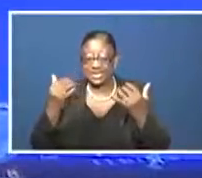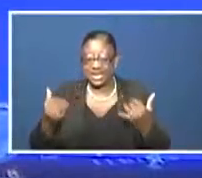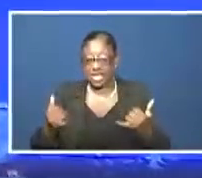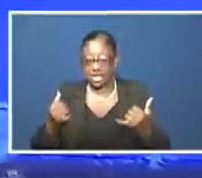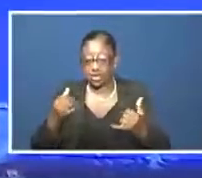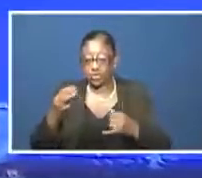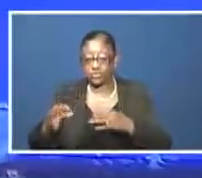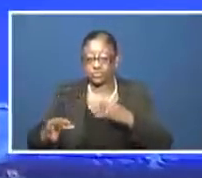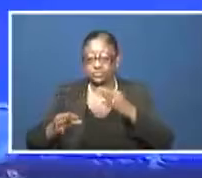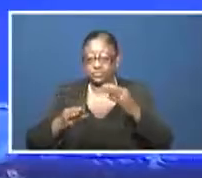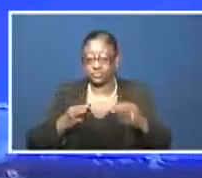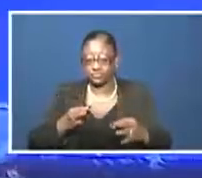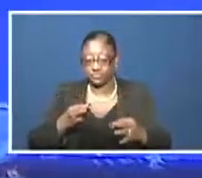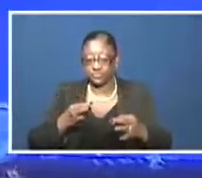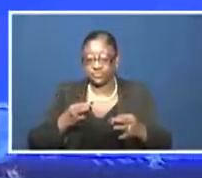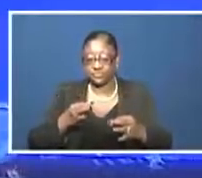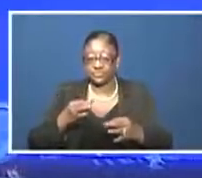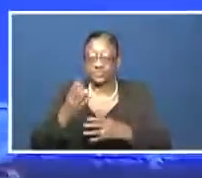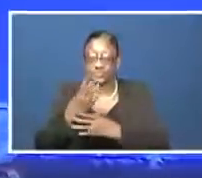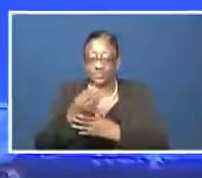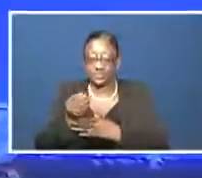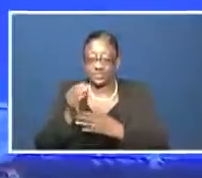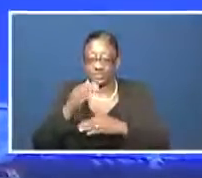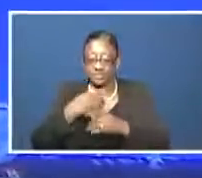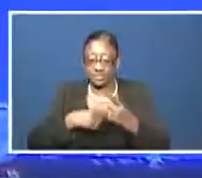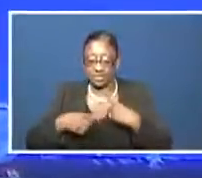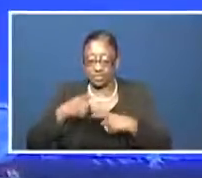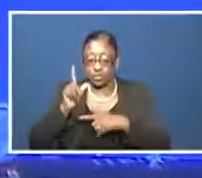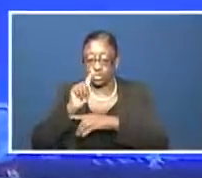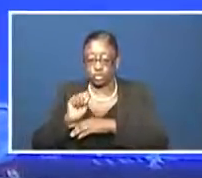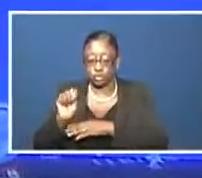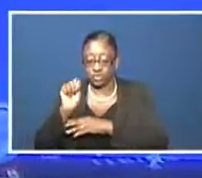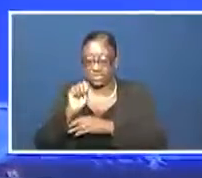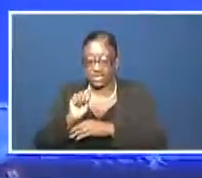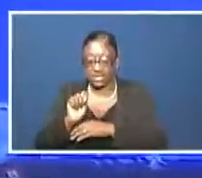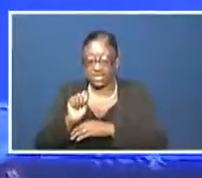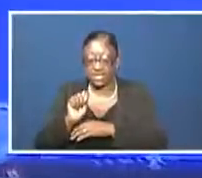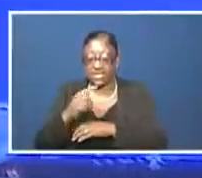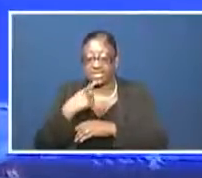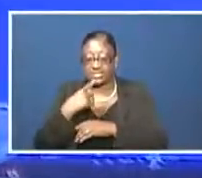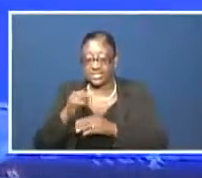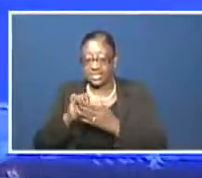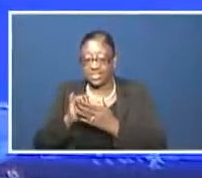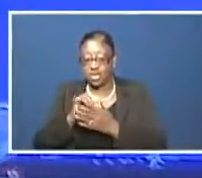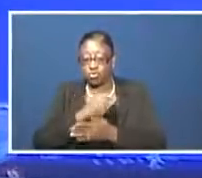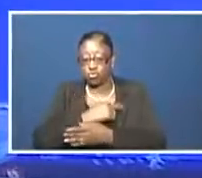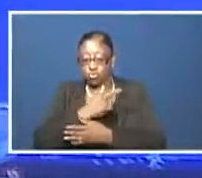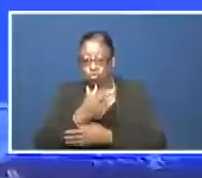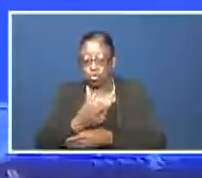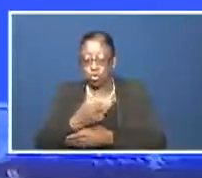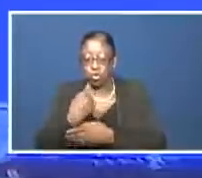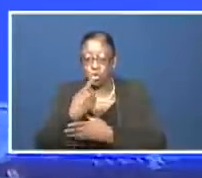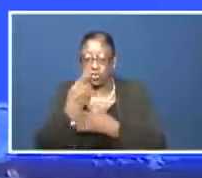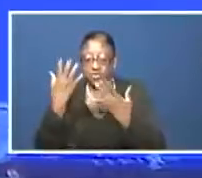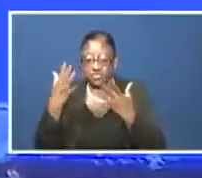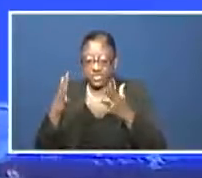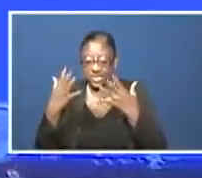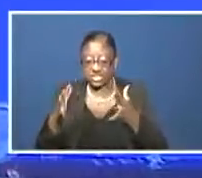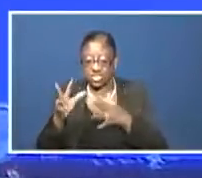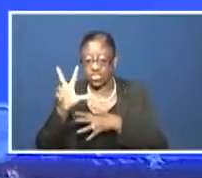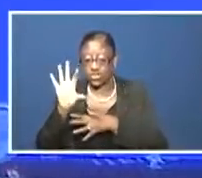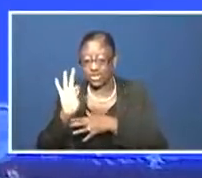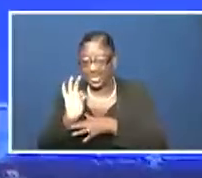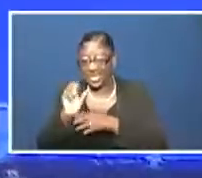at the force's East Street headquarters come Tuesday afternoon. Fernanda succeeds Paul Roll, who's completed 39